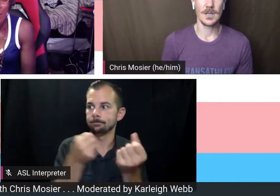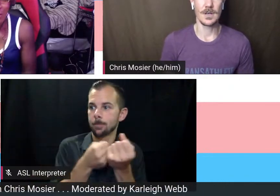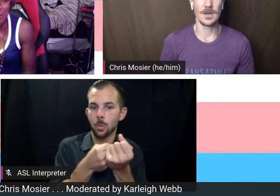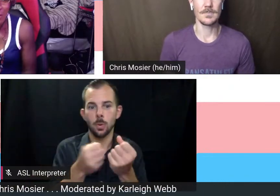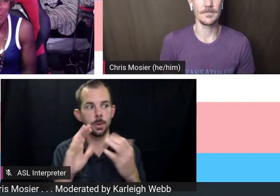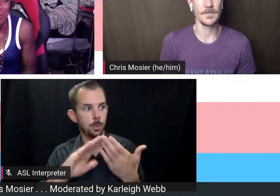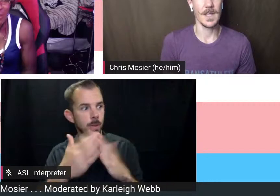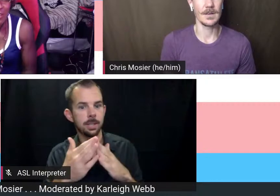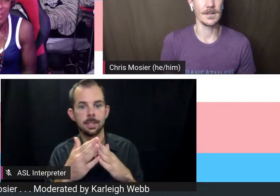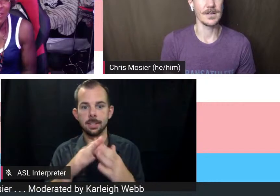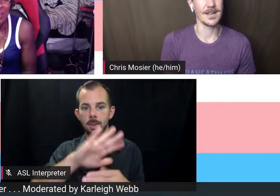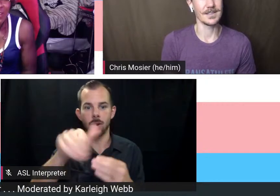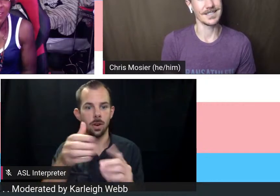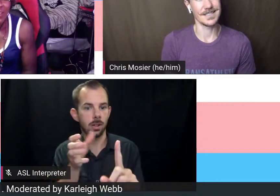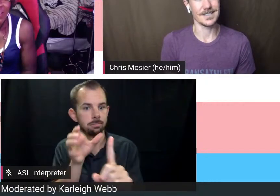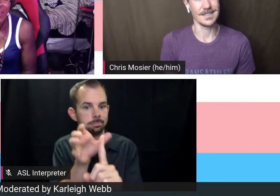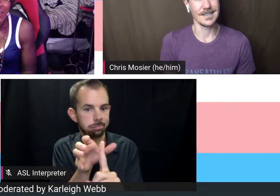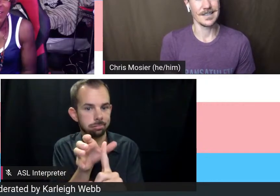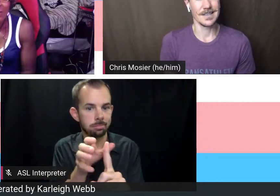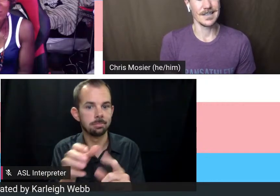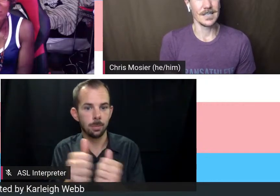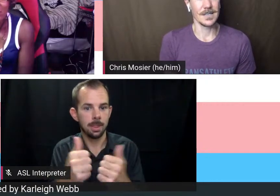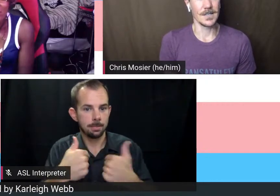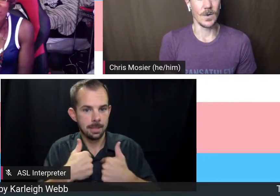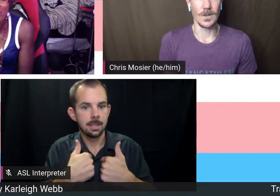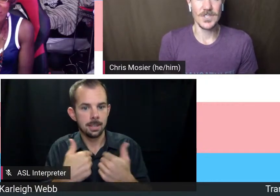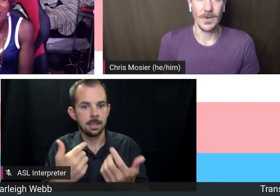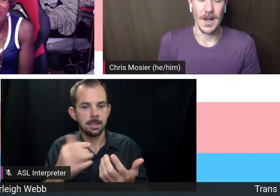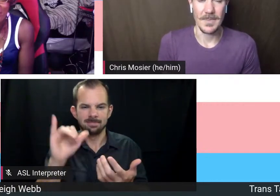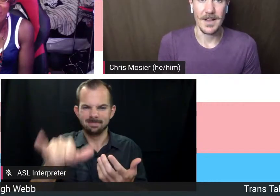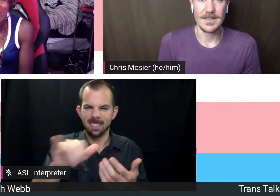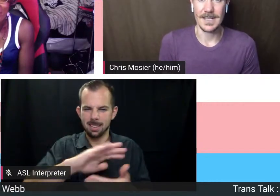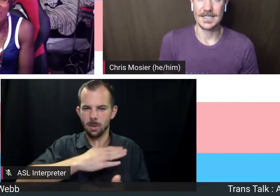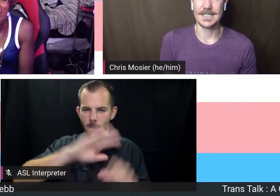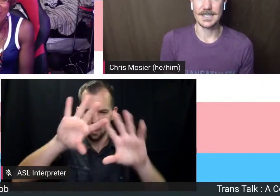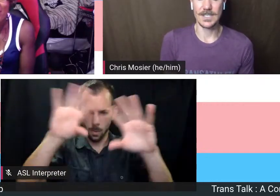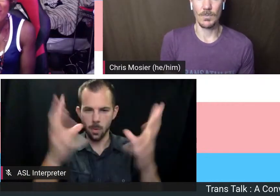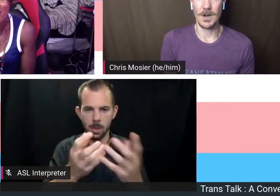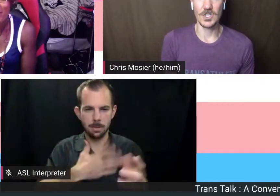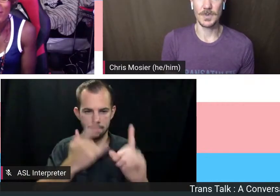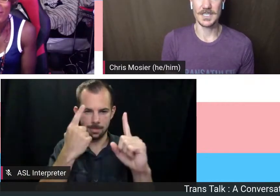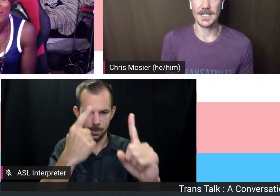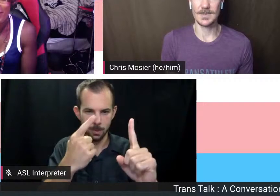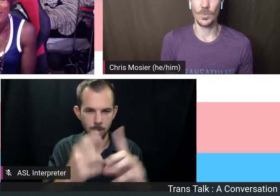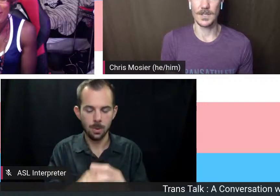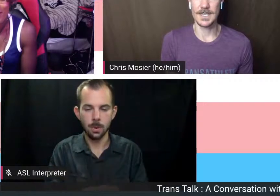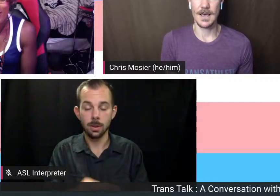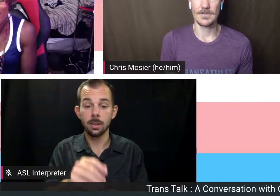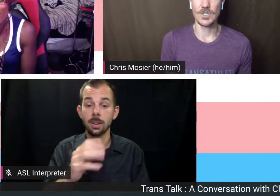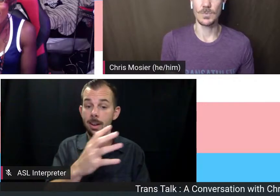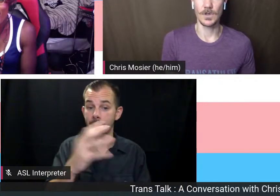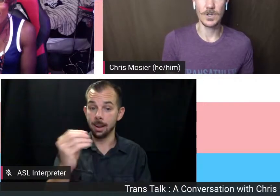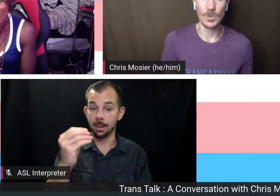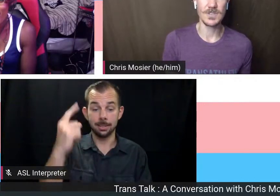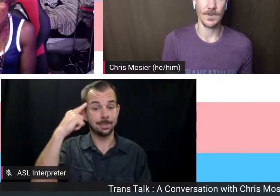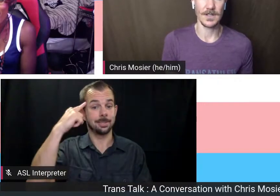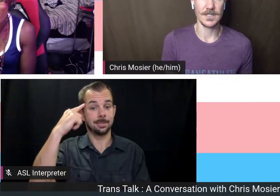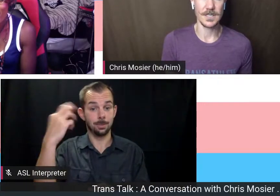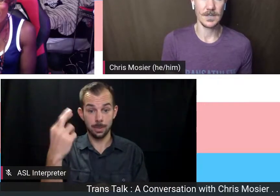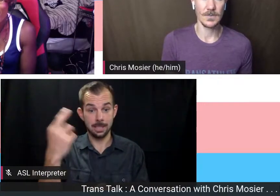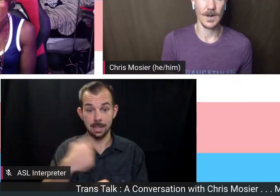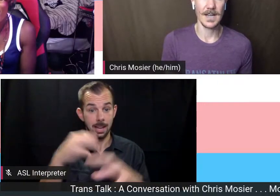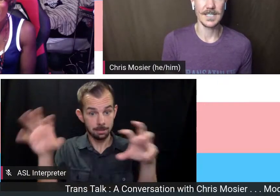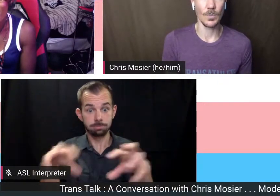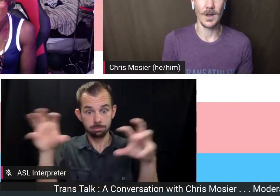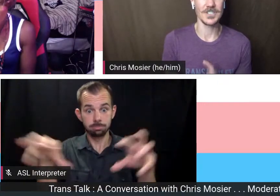association, and to also, I mean, I think I did so much because I didn't want to have super close